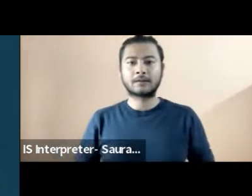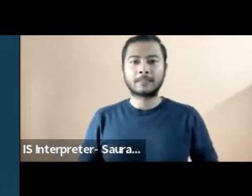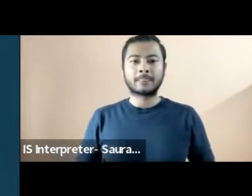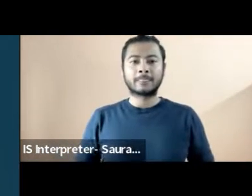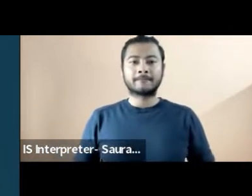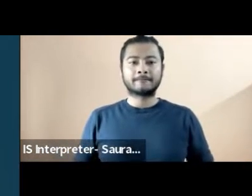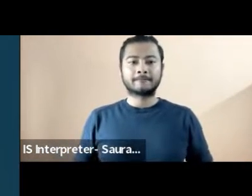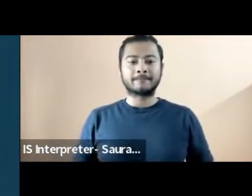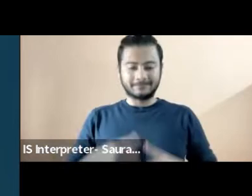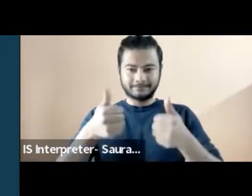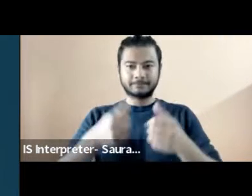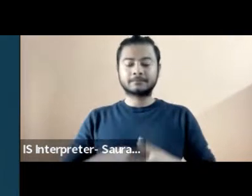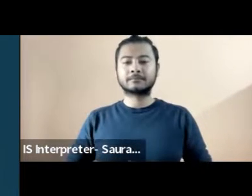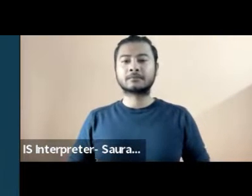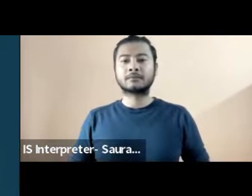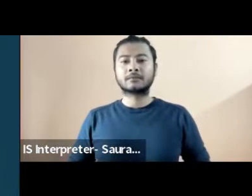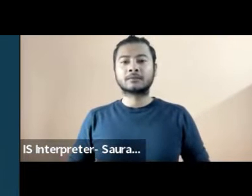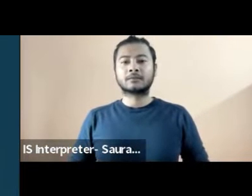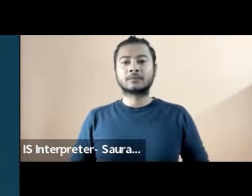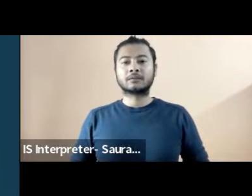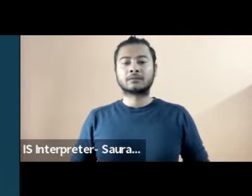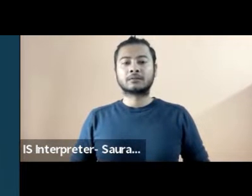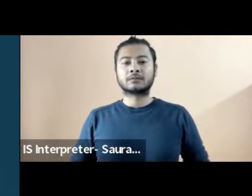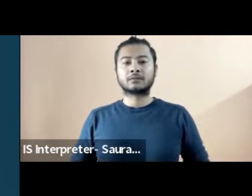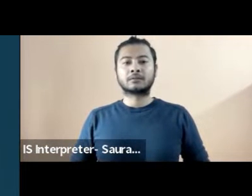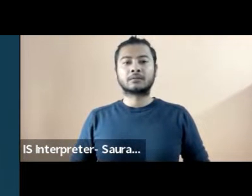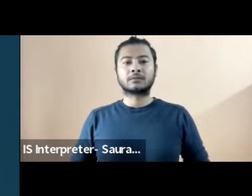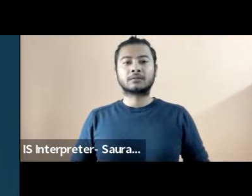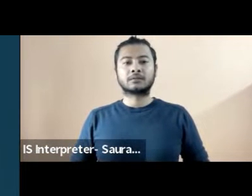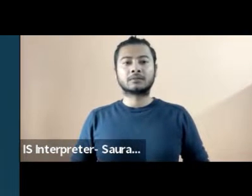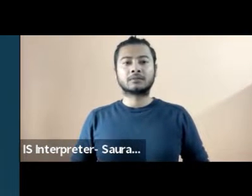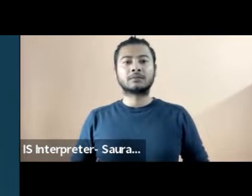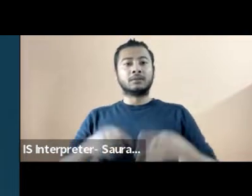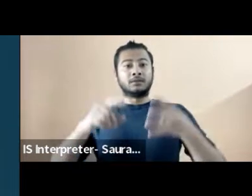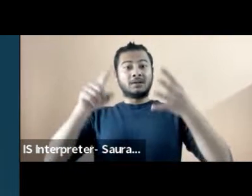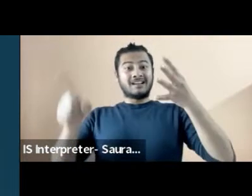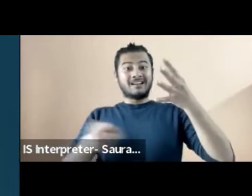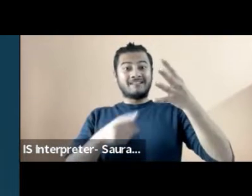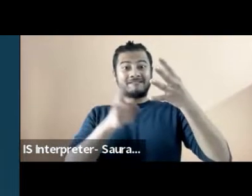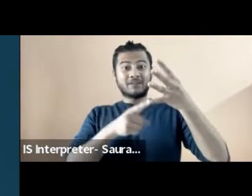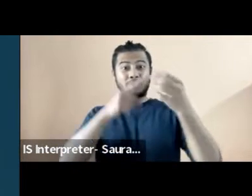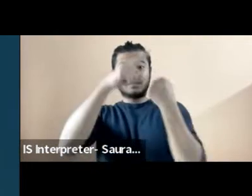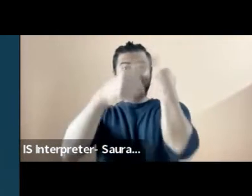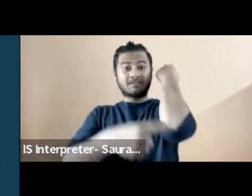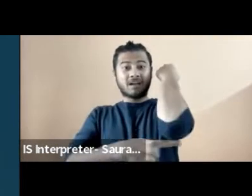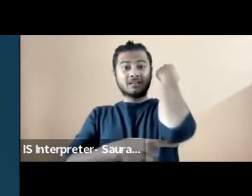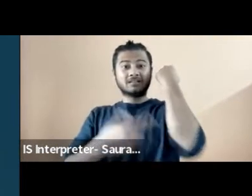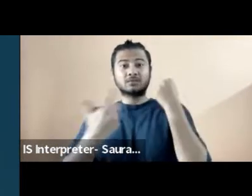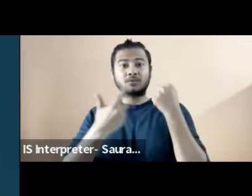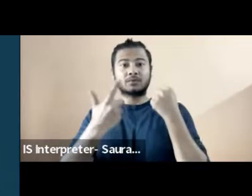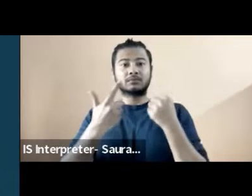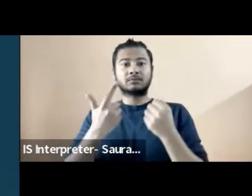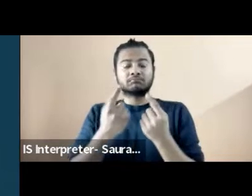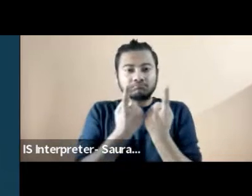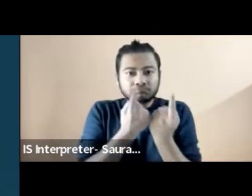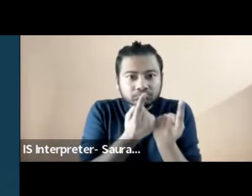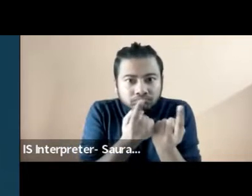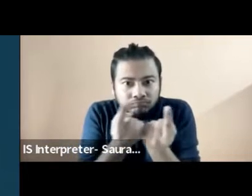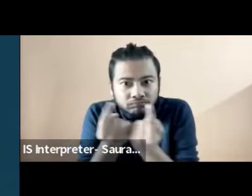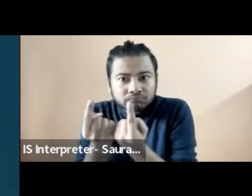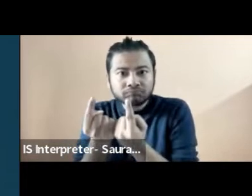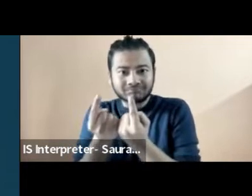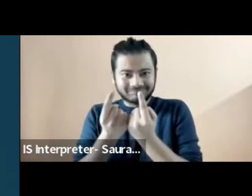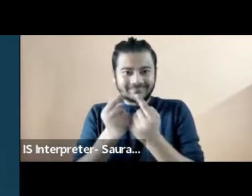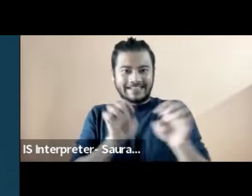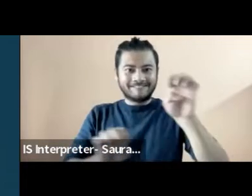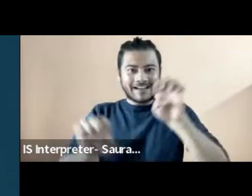Okay, thank you. And the last theme was on evaluation and impact. And And the last stage of this phase was